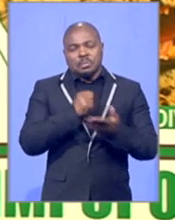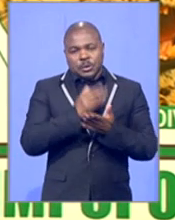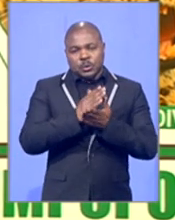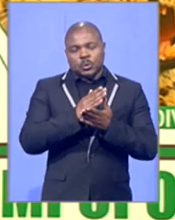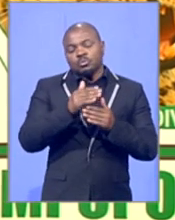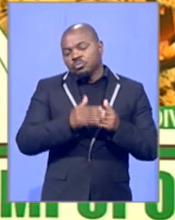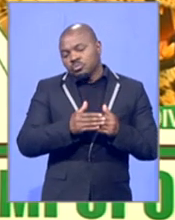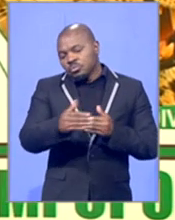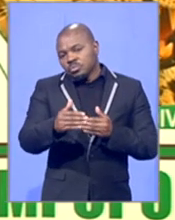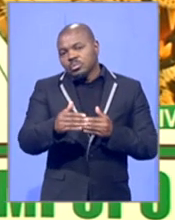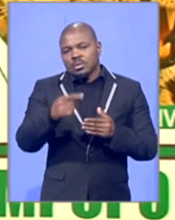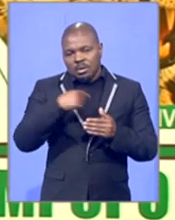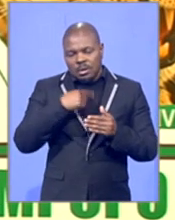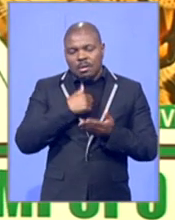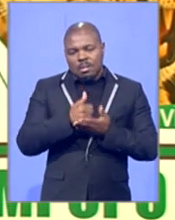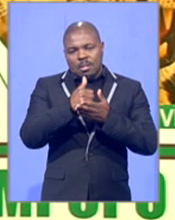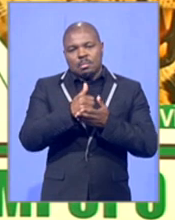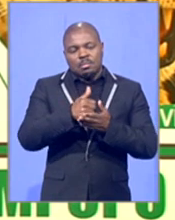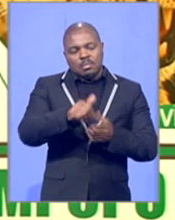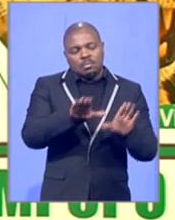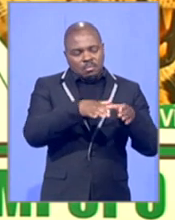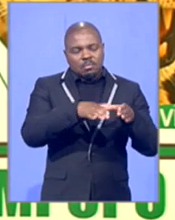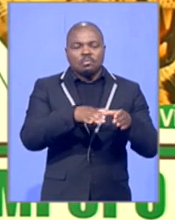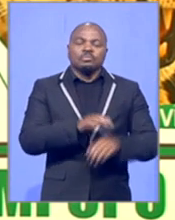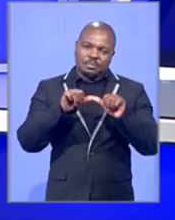at least I make a difference in the institution.